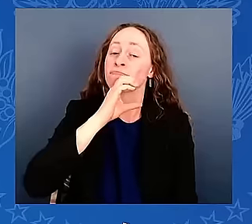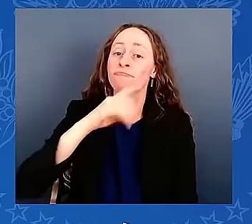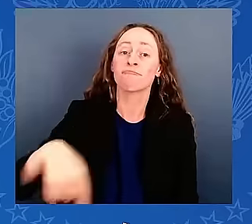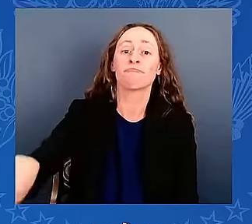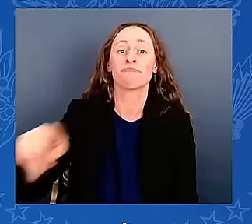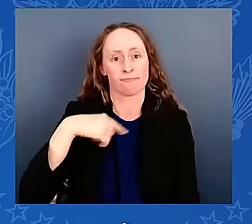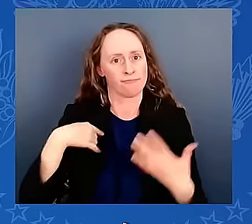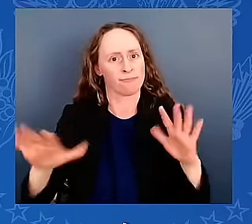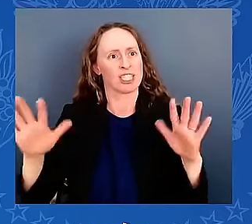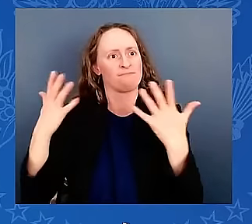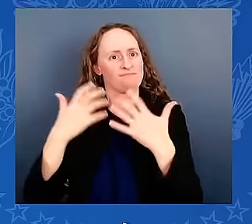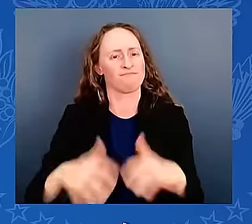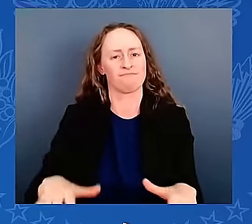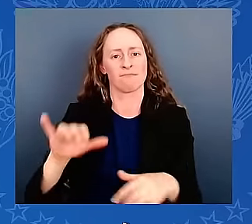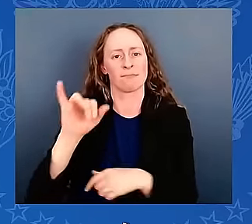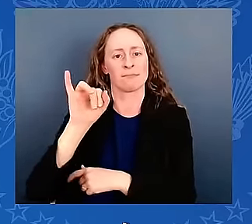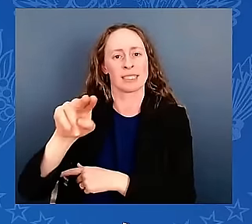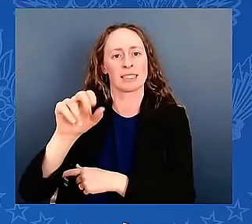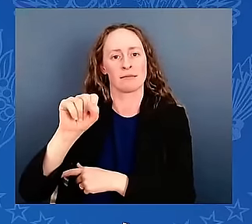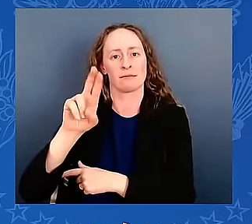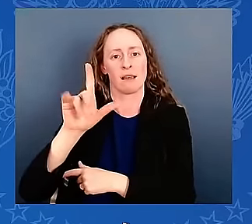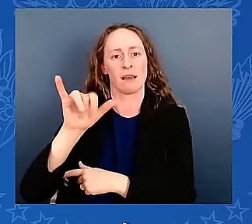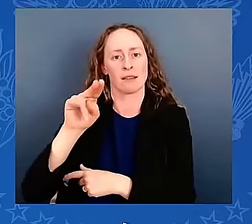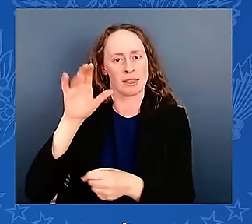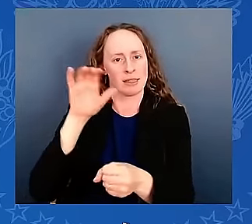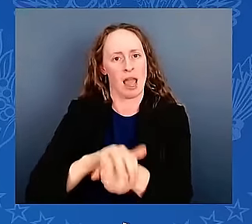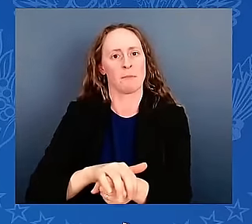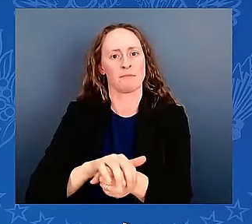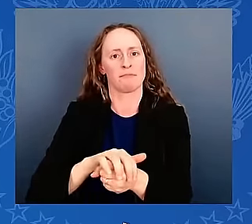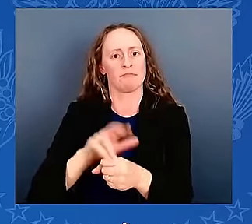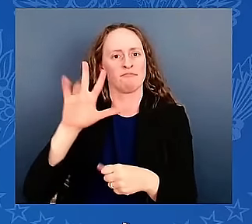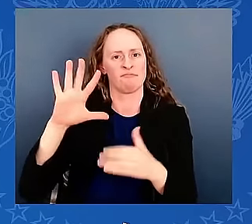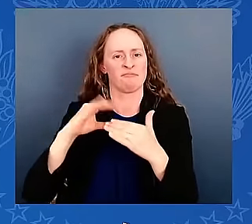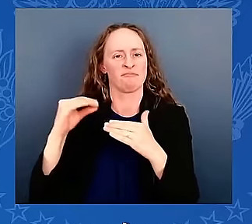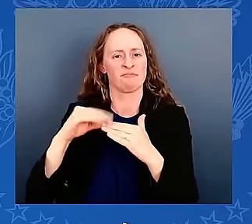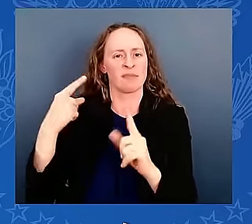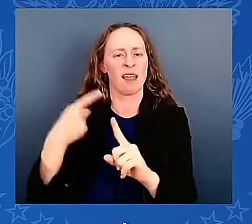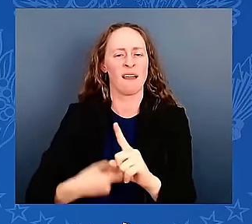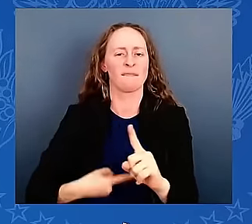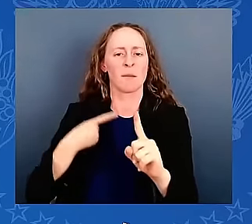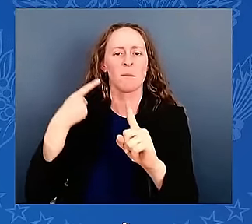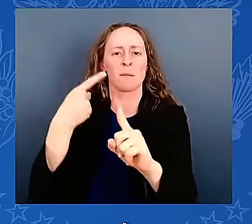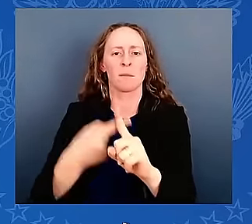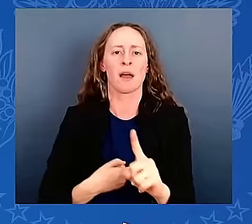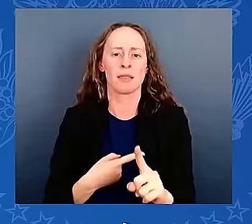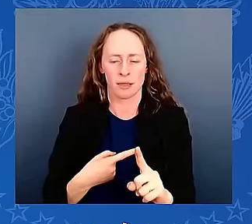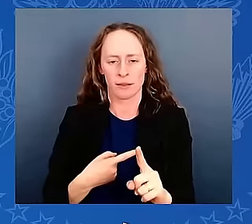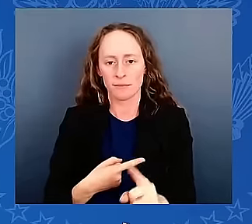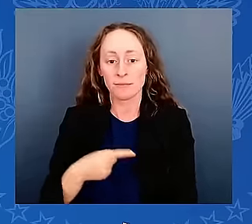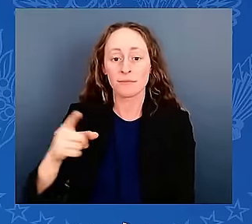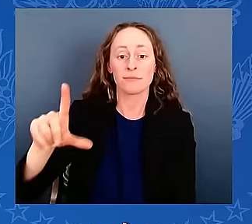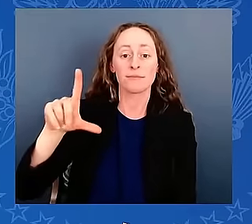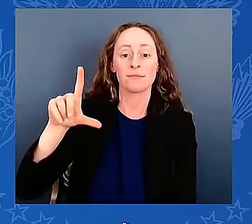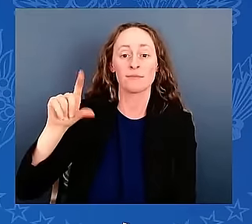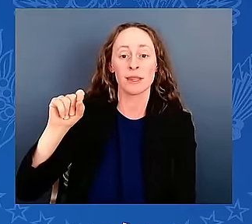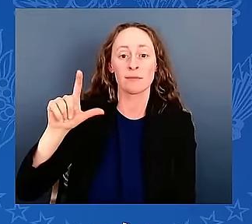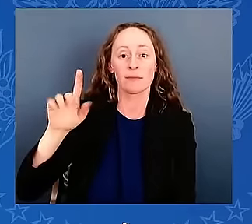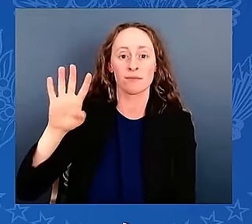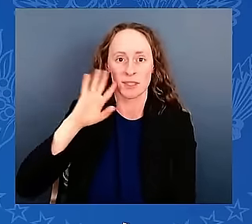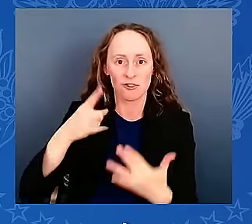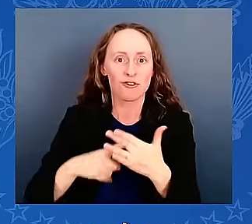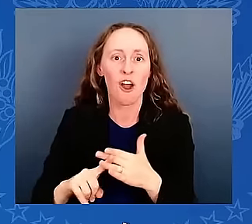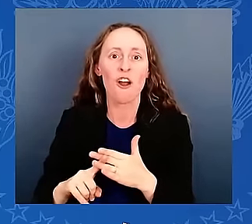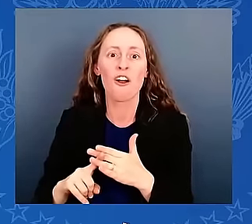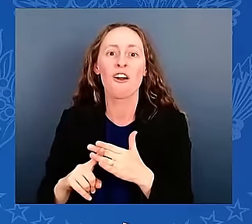Total drug costs for seniors beginning in 2024-5 at $2,000. And some of those cancer drugs